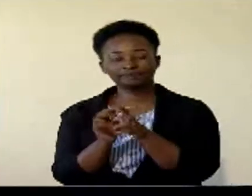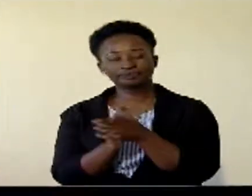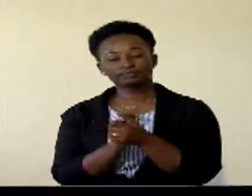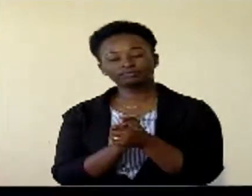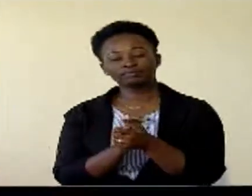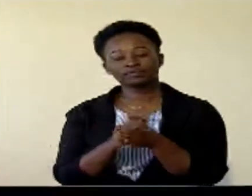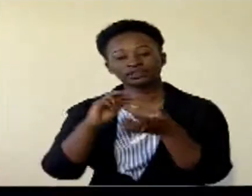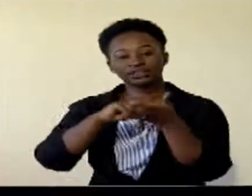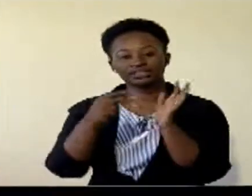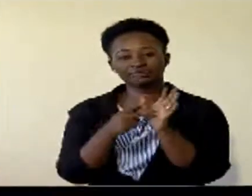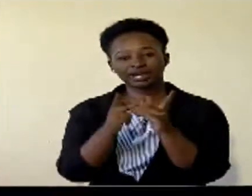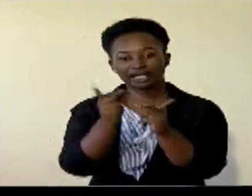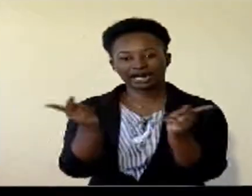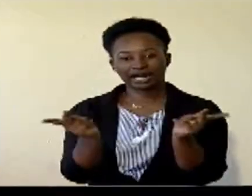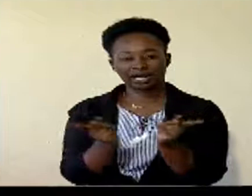the state